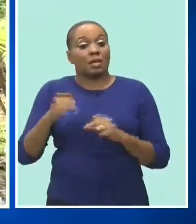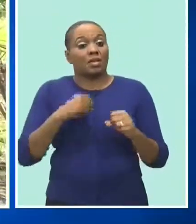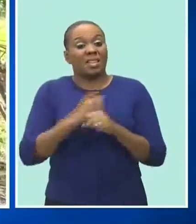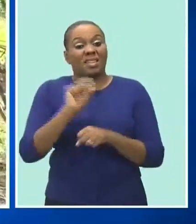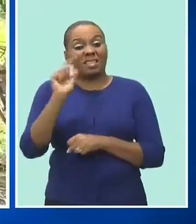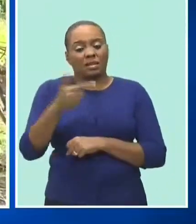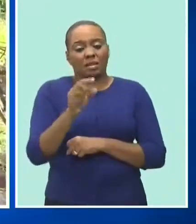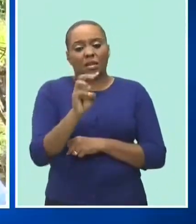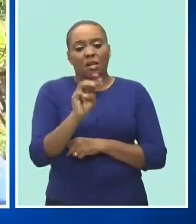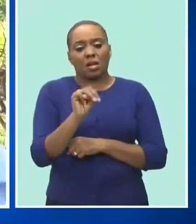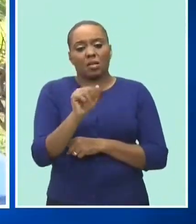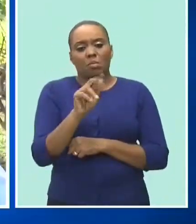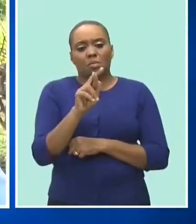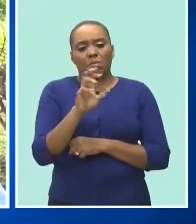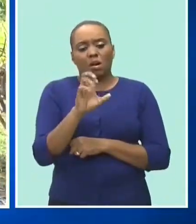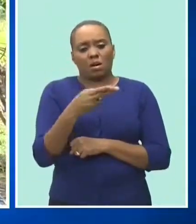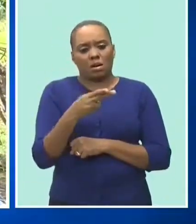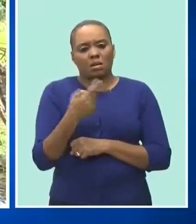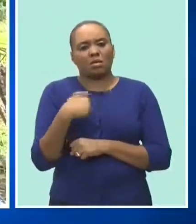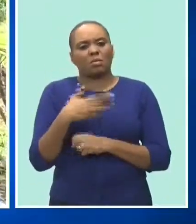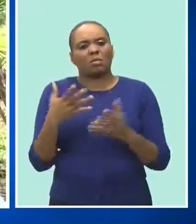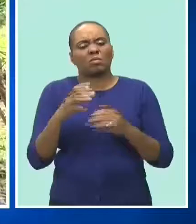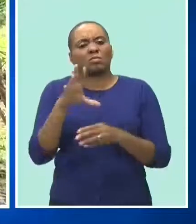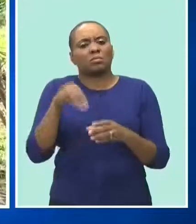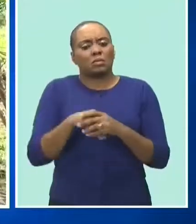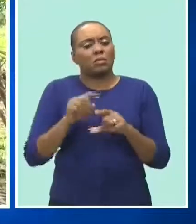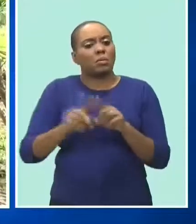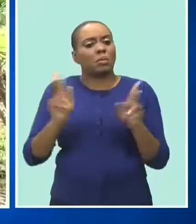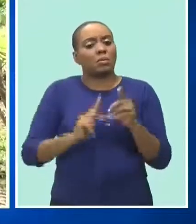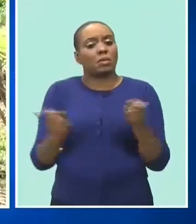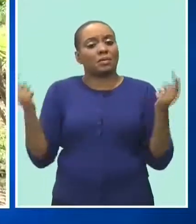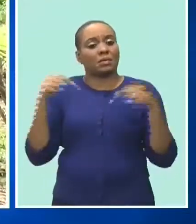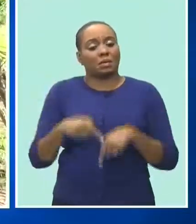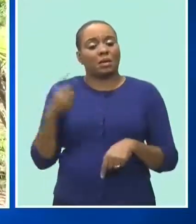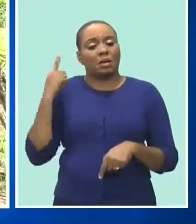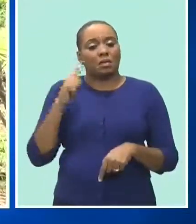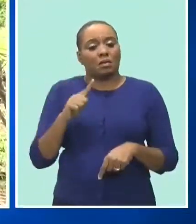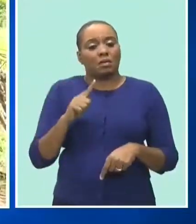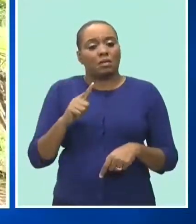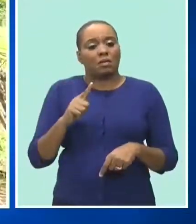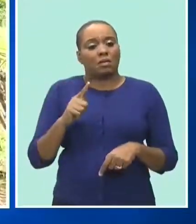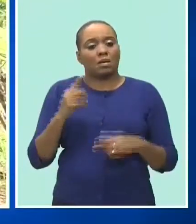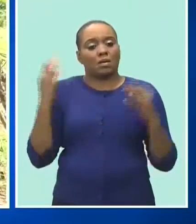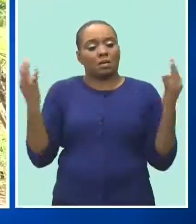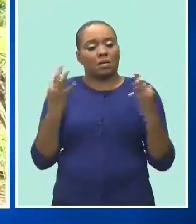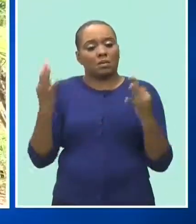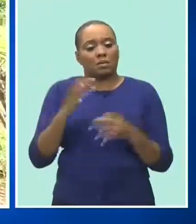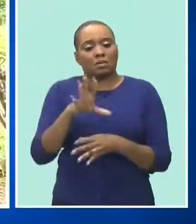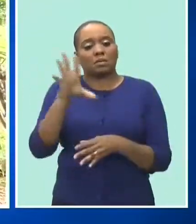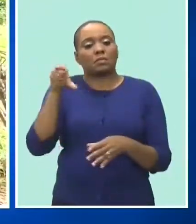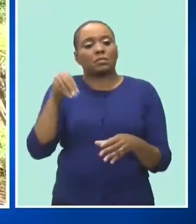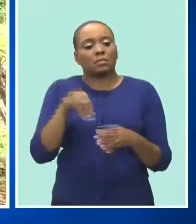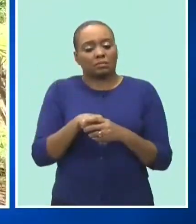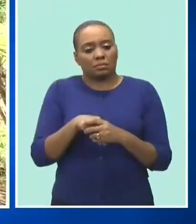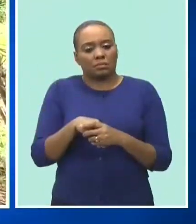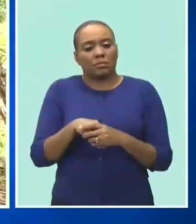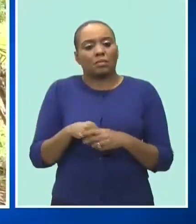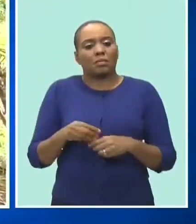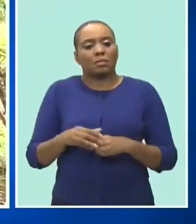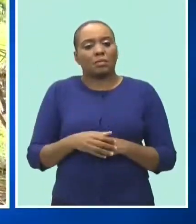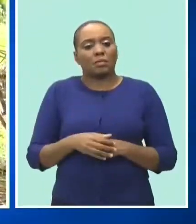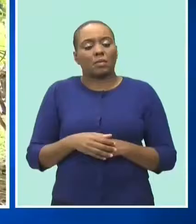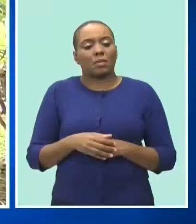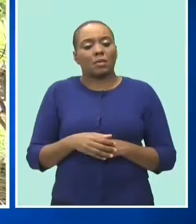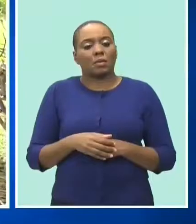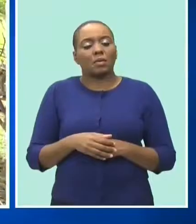the opportunity for the persons who've come for the film festival to come and plant trees to in part offset their carbon footprint,